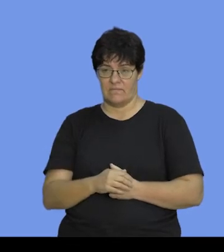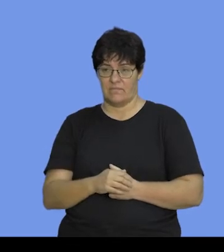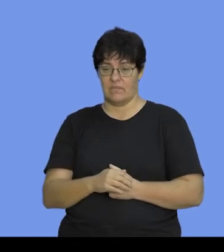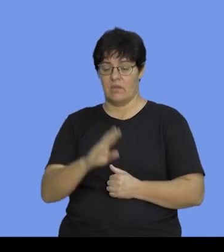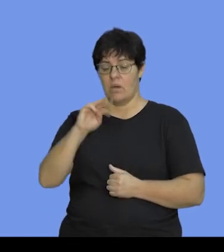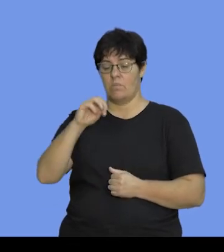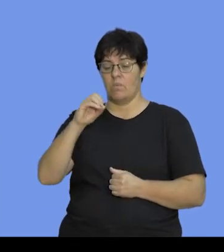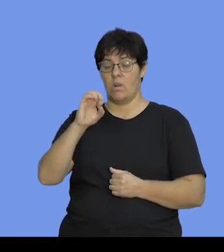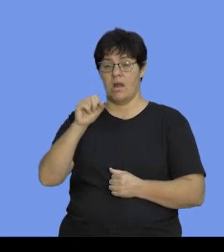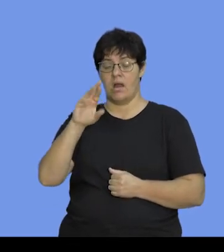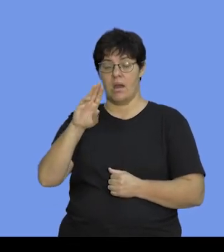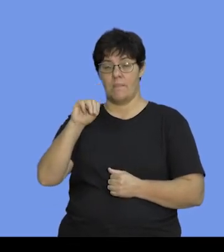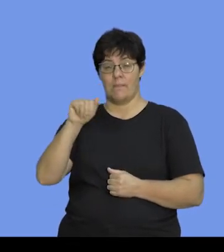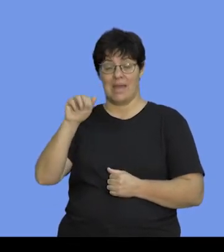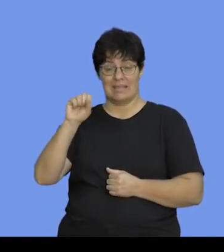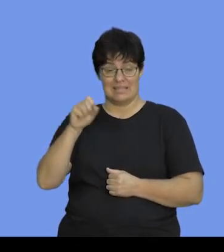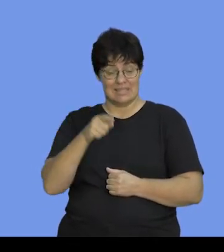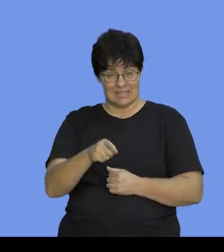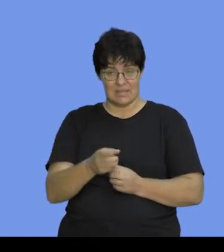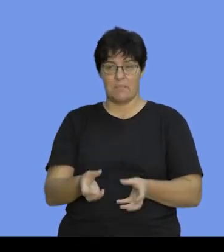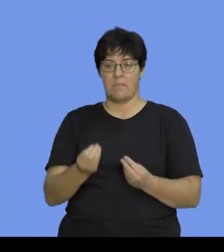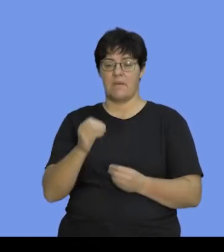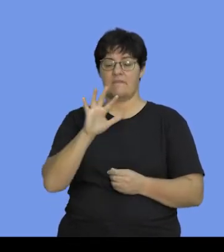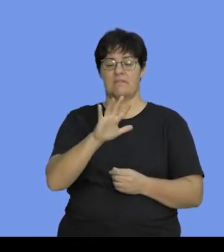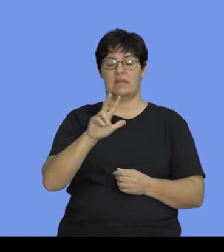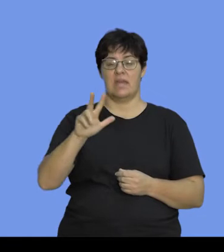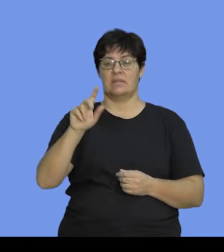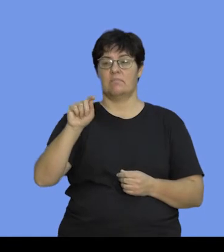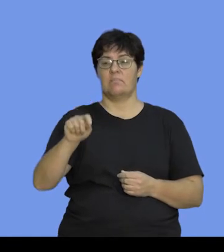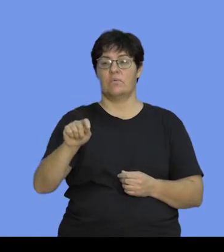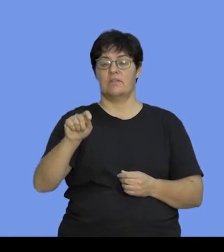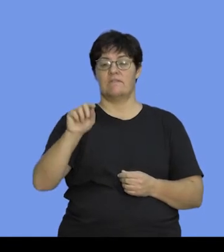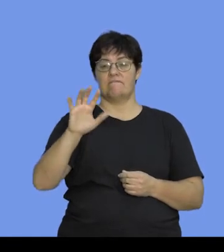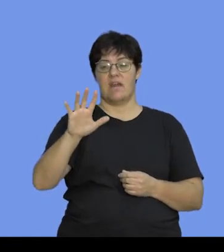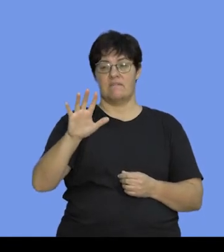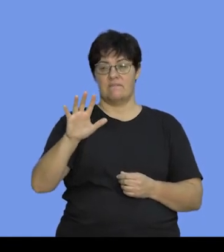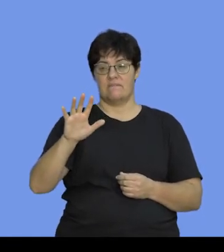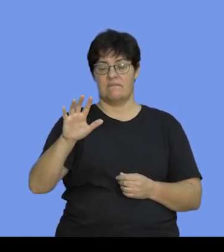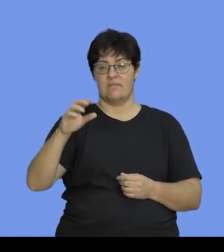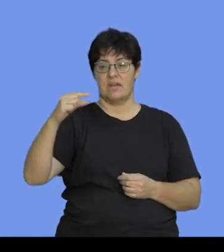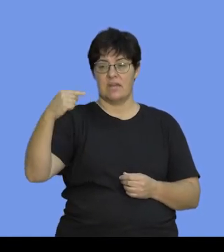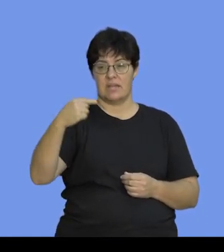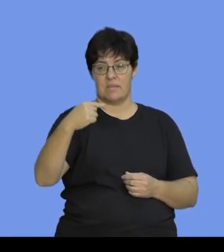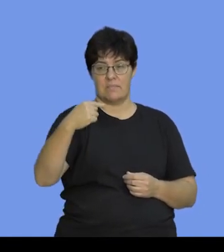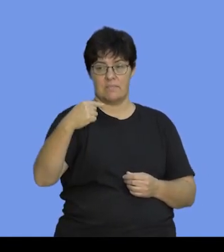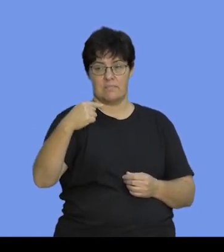okay? So the molar mass of sodium chloride becomes 58.5 grams per mole, okay?